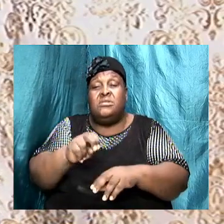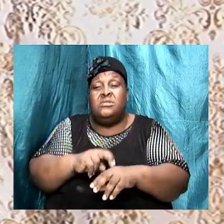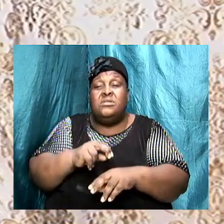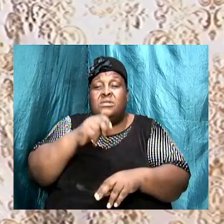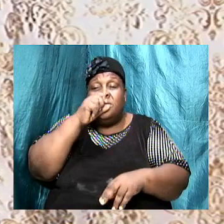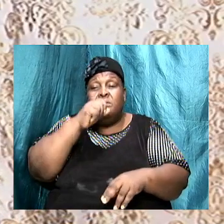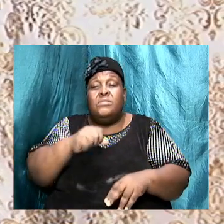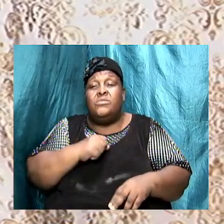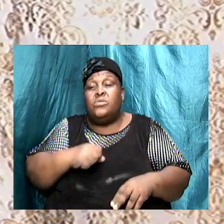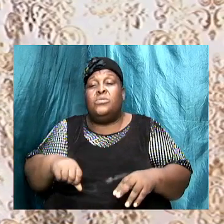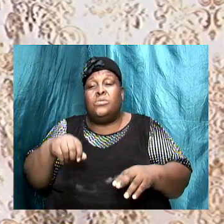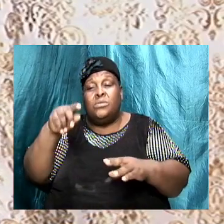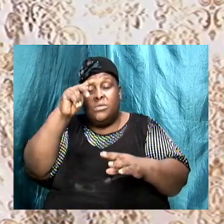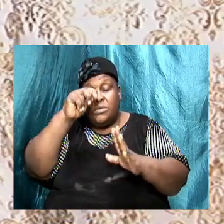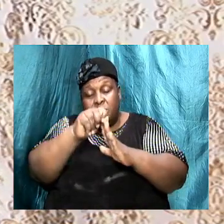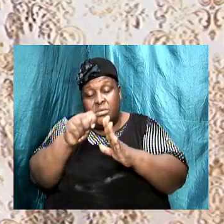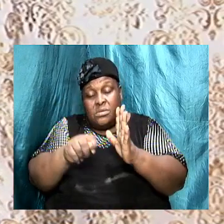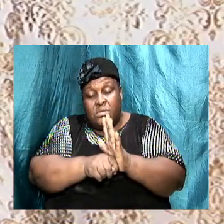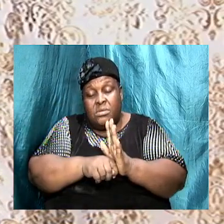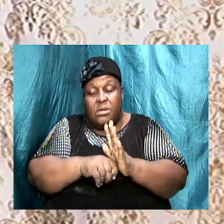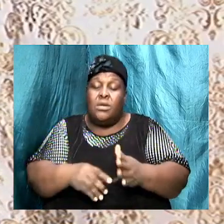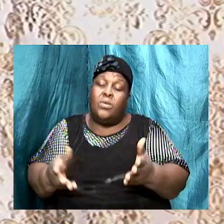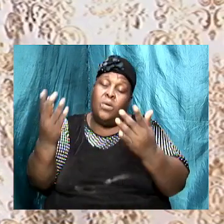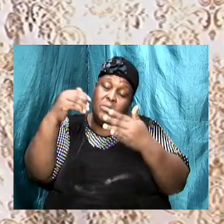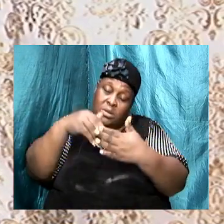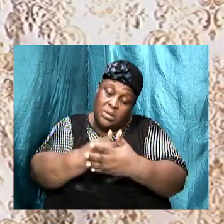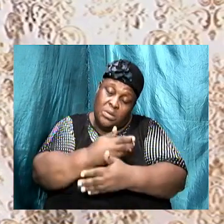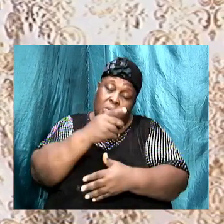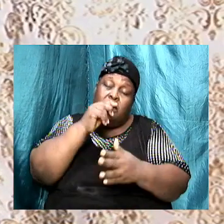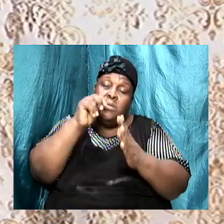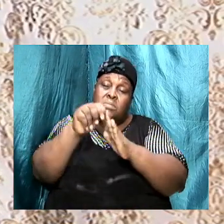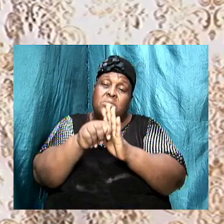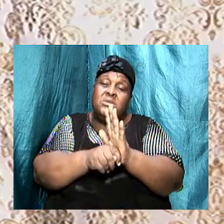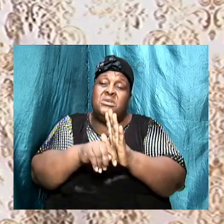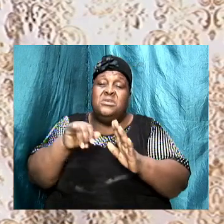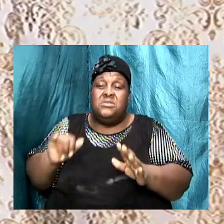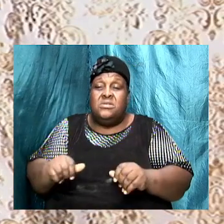over into the New Testament, he has still been calling men.